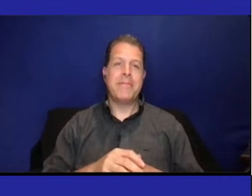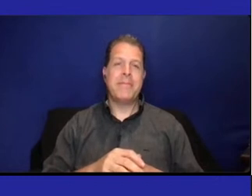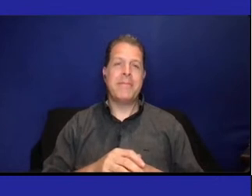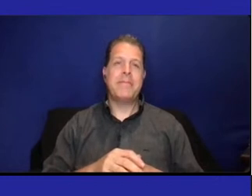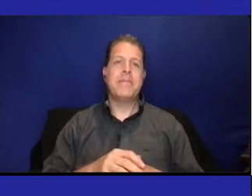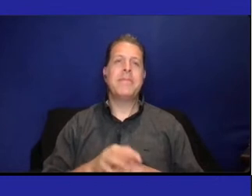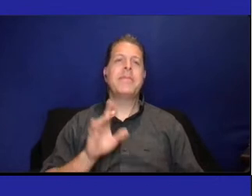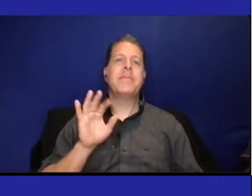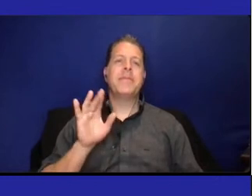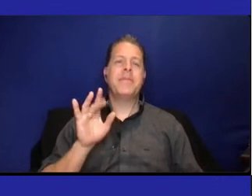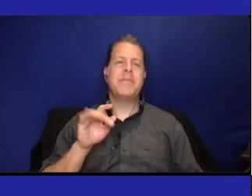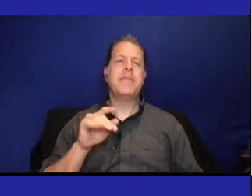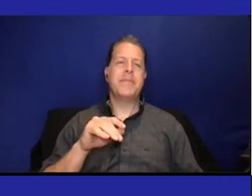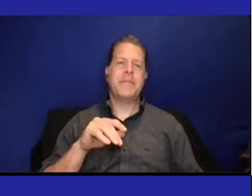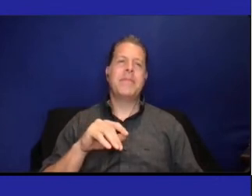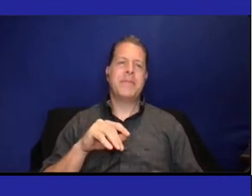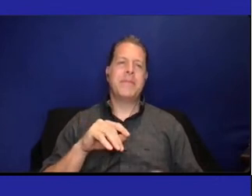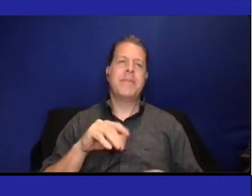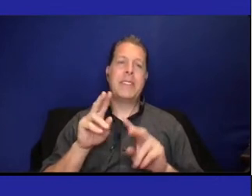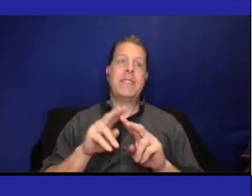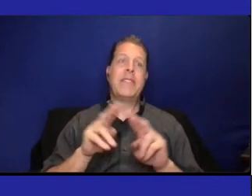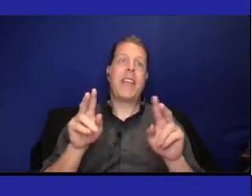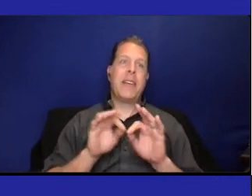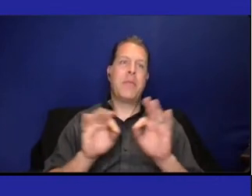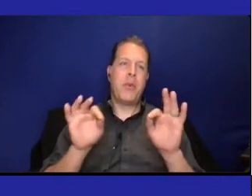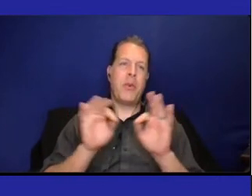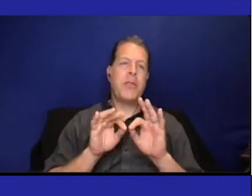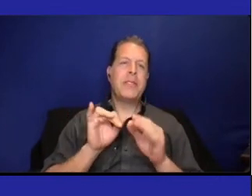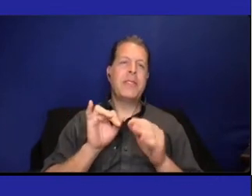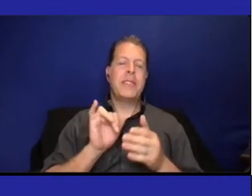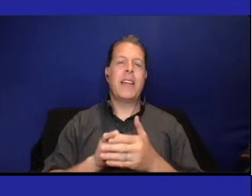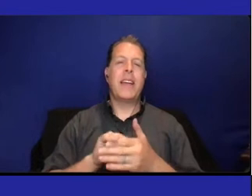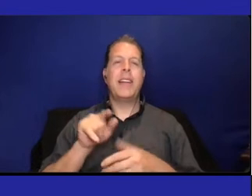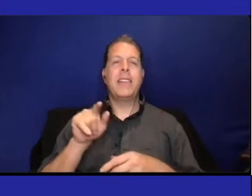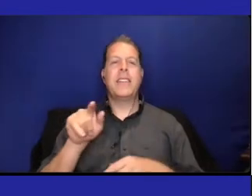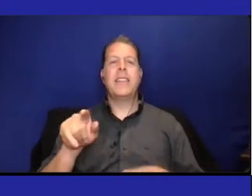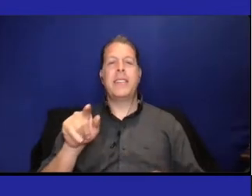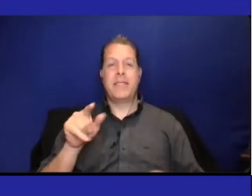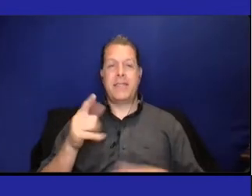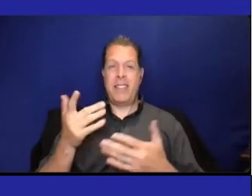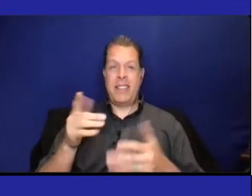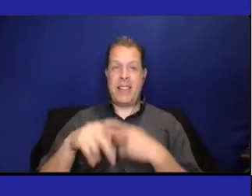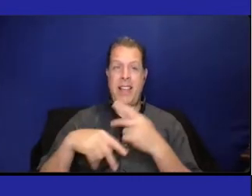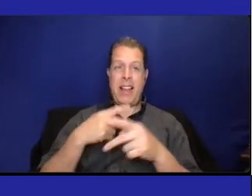It is very, very, very important that the nature of this work.